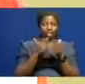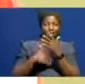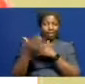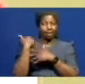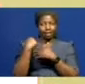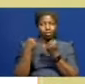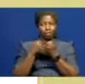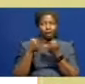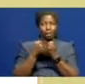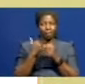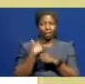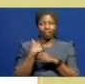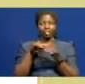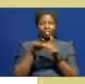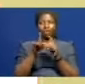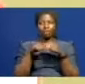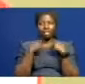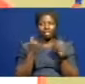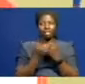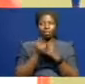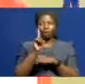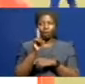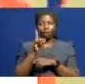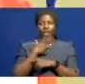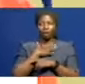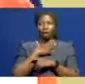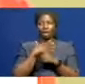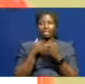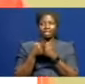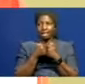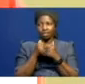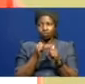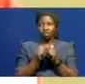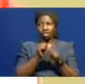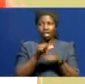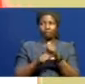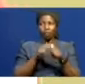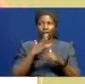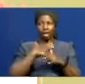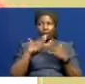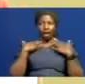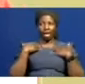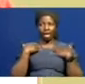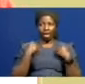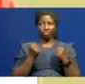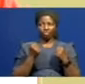as a team, at that point one of our weaknesses was maybe about our fitness levels,